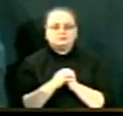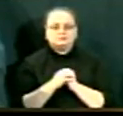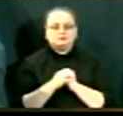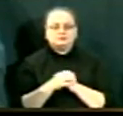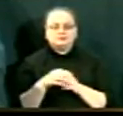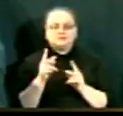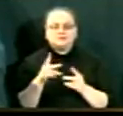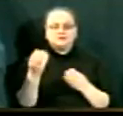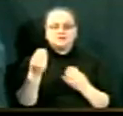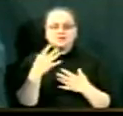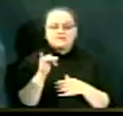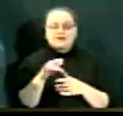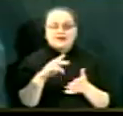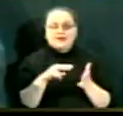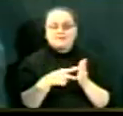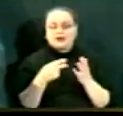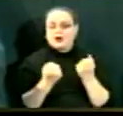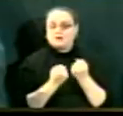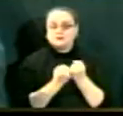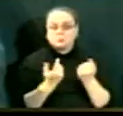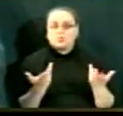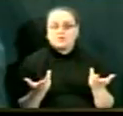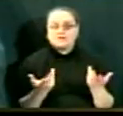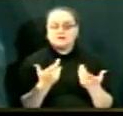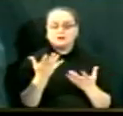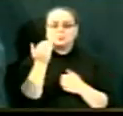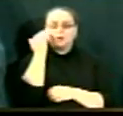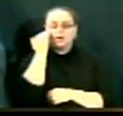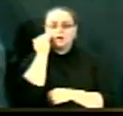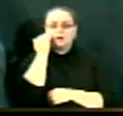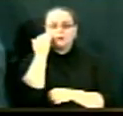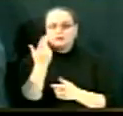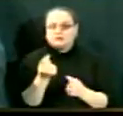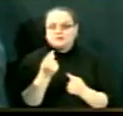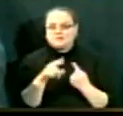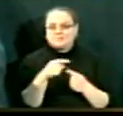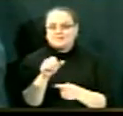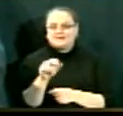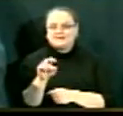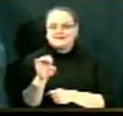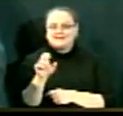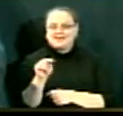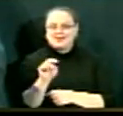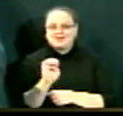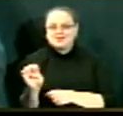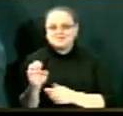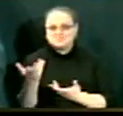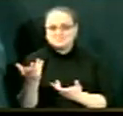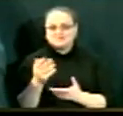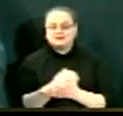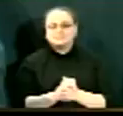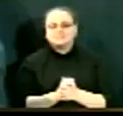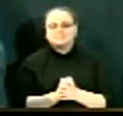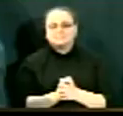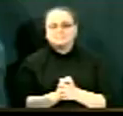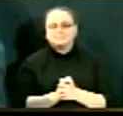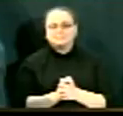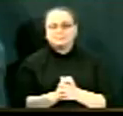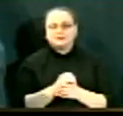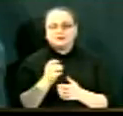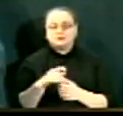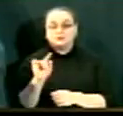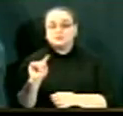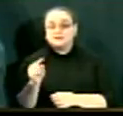Somebody tell me that. I mean, I will support this. I just want to know, what are we going to do about Austin East, which was